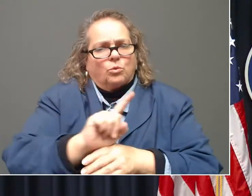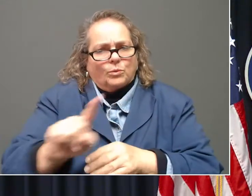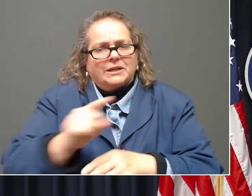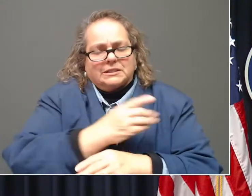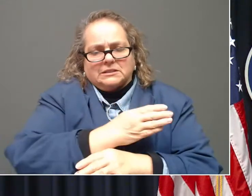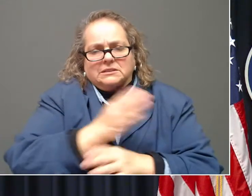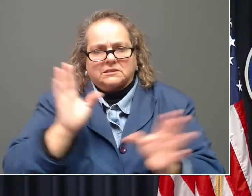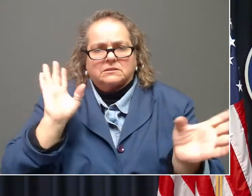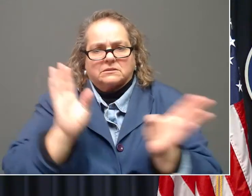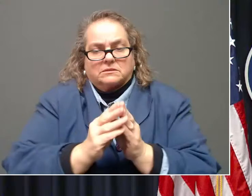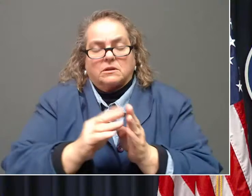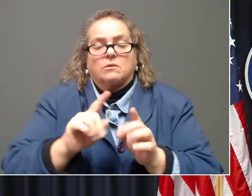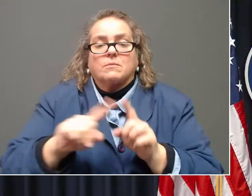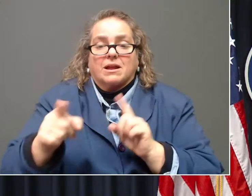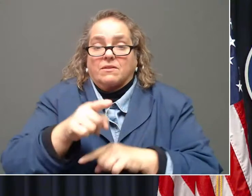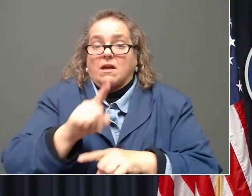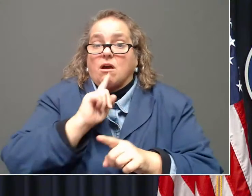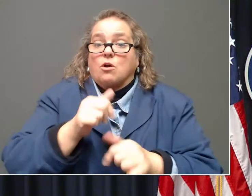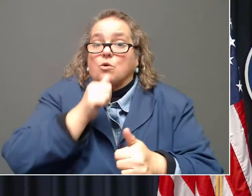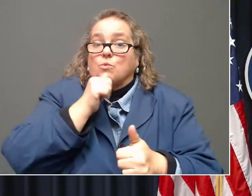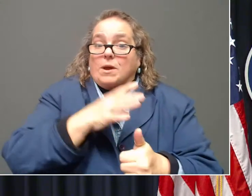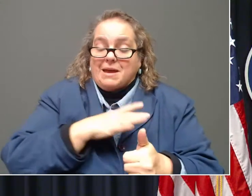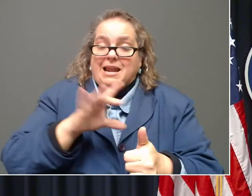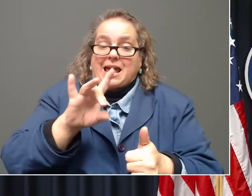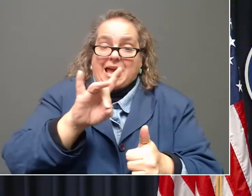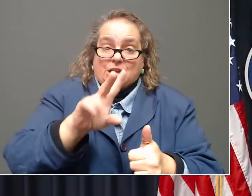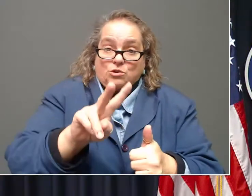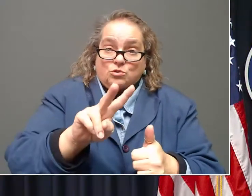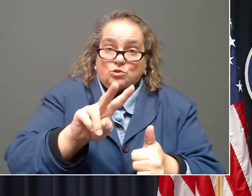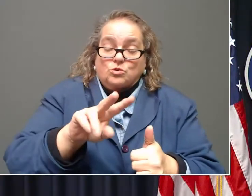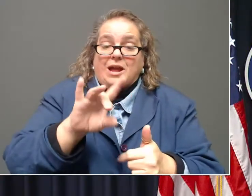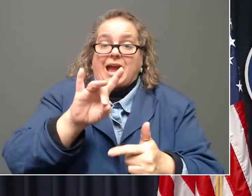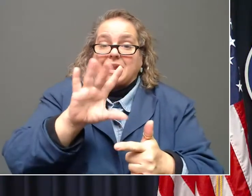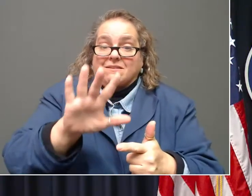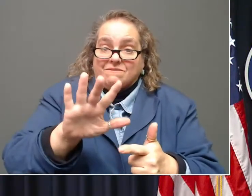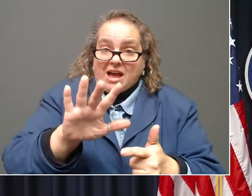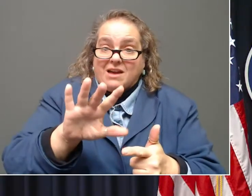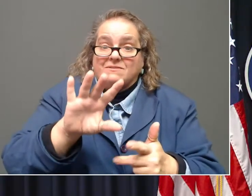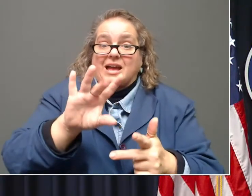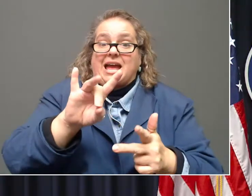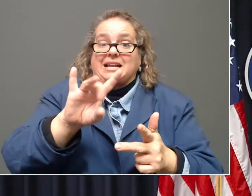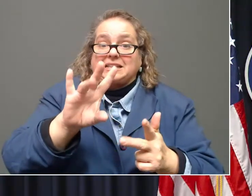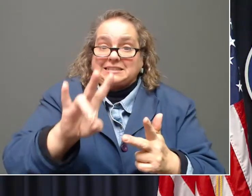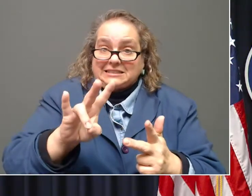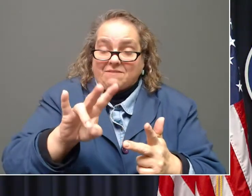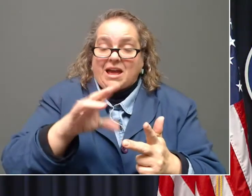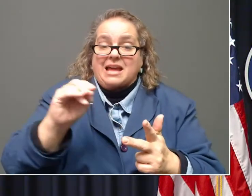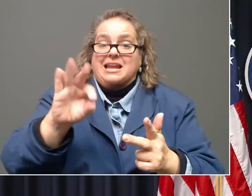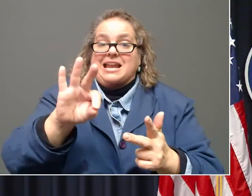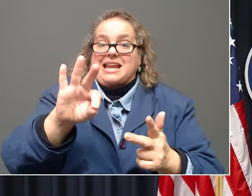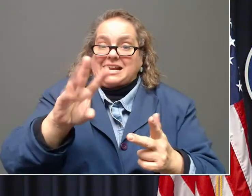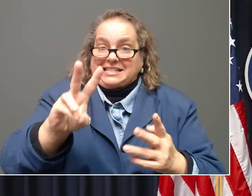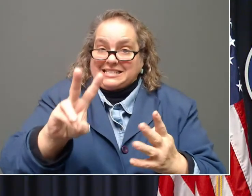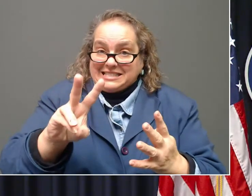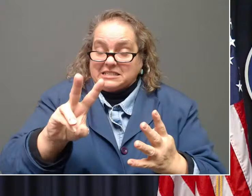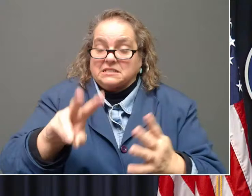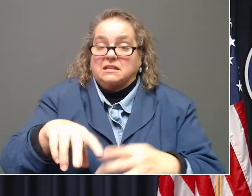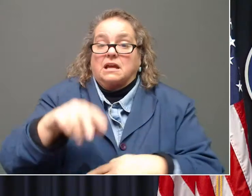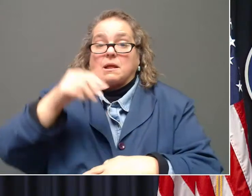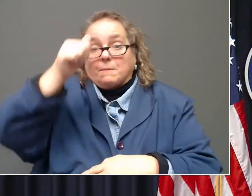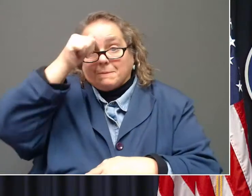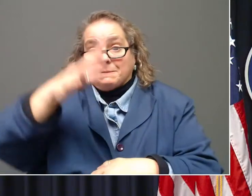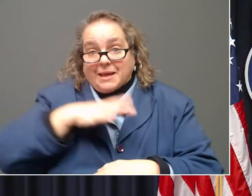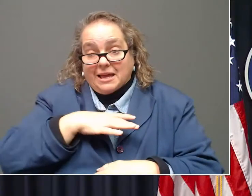5 individuals from Kenton County, a 97-year-old woman, and men ages 68, 69, 85,